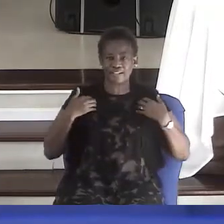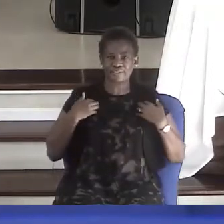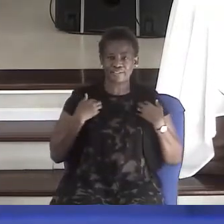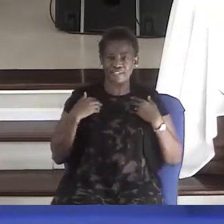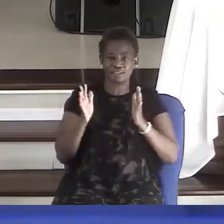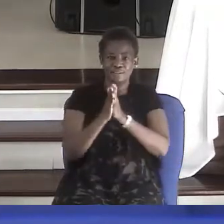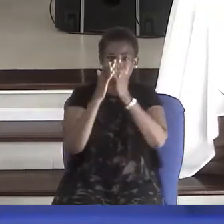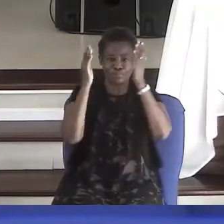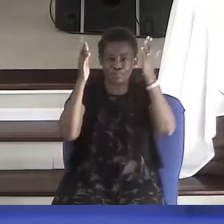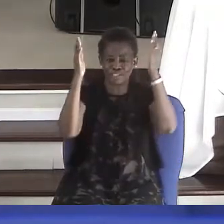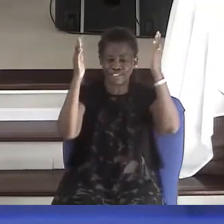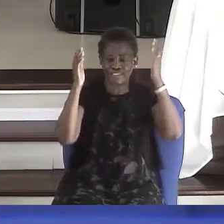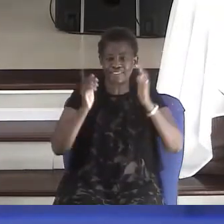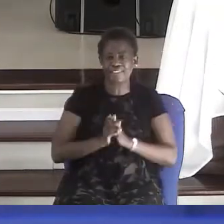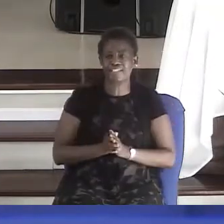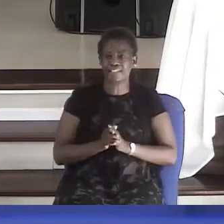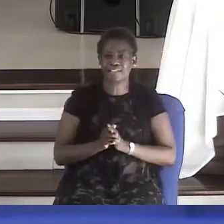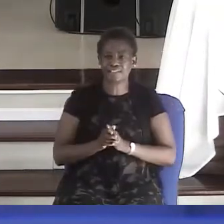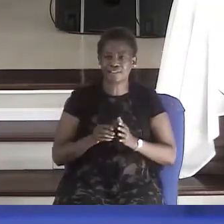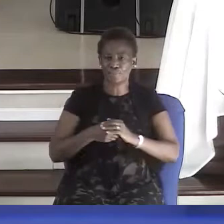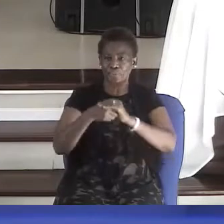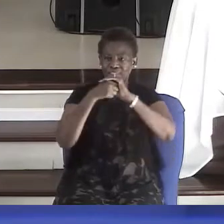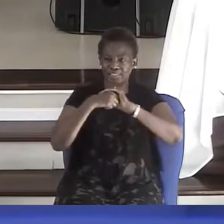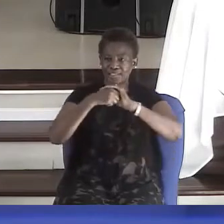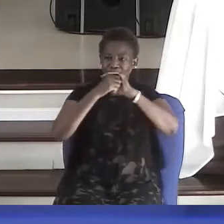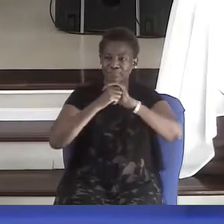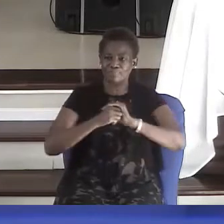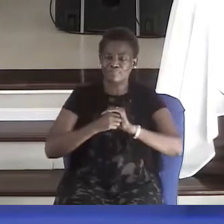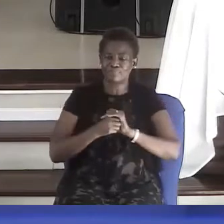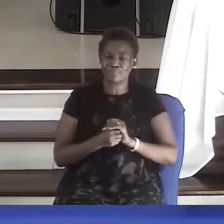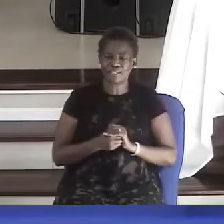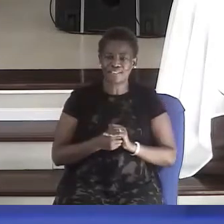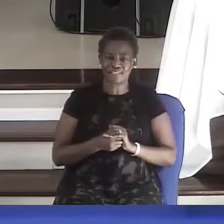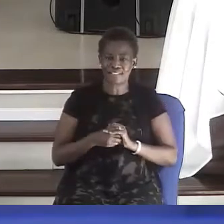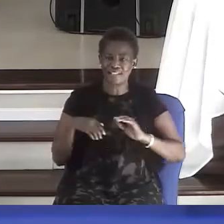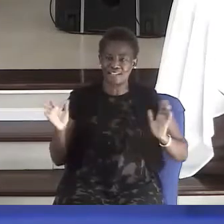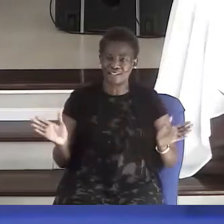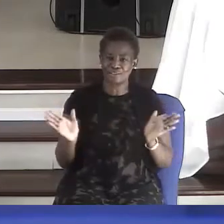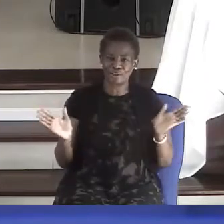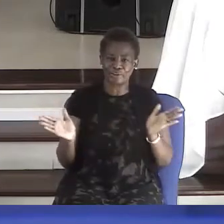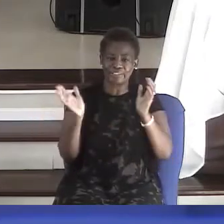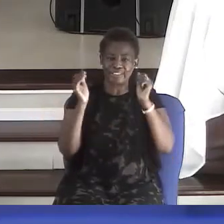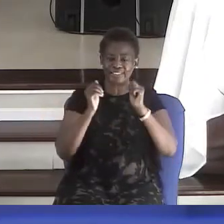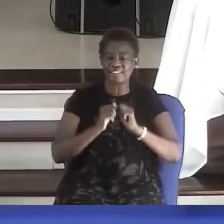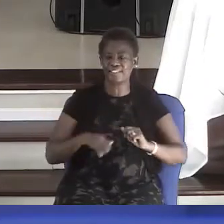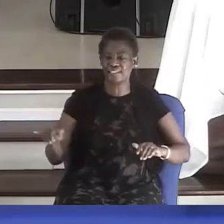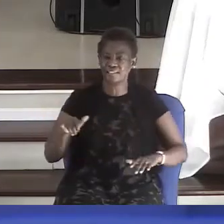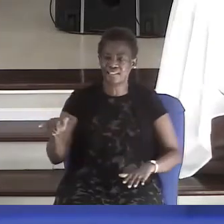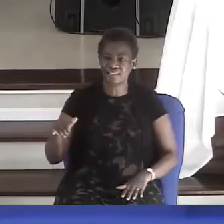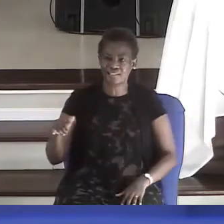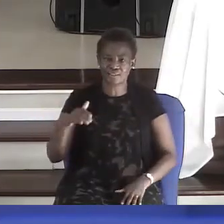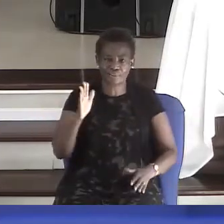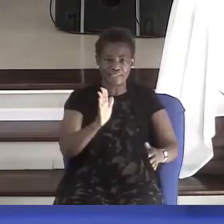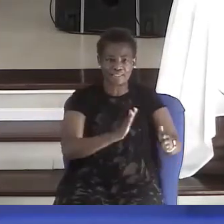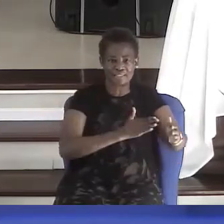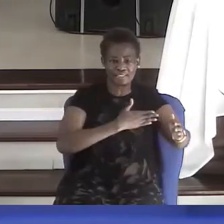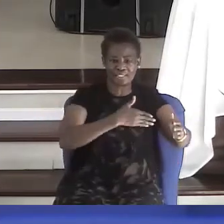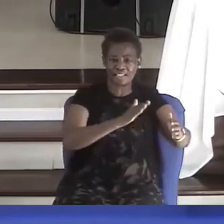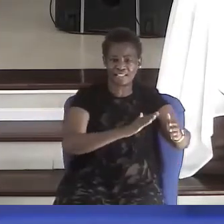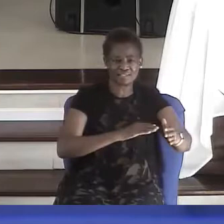because as they interjected, as they encourage, as we sing, it's just